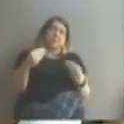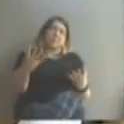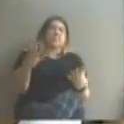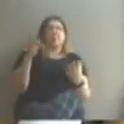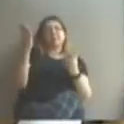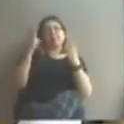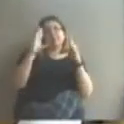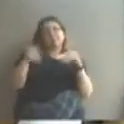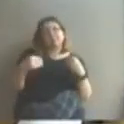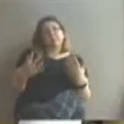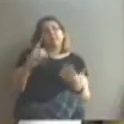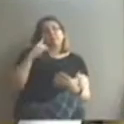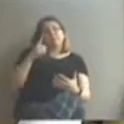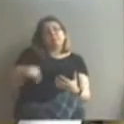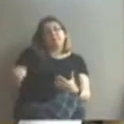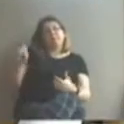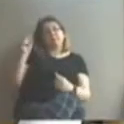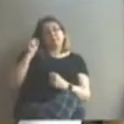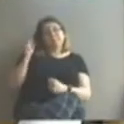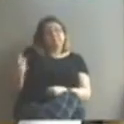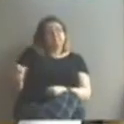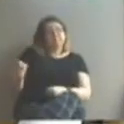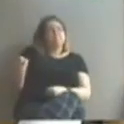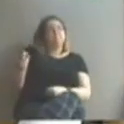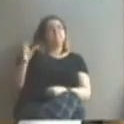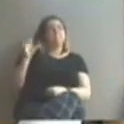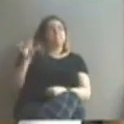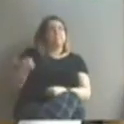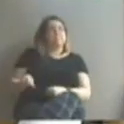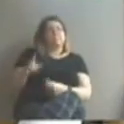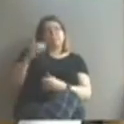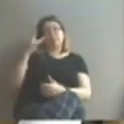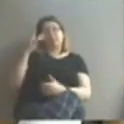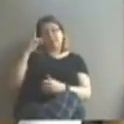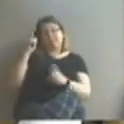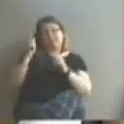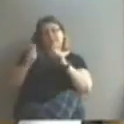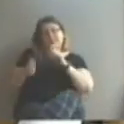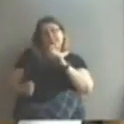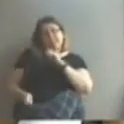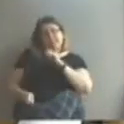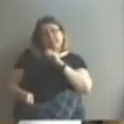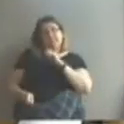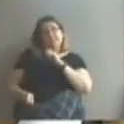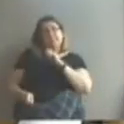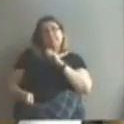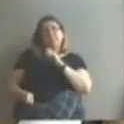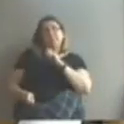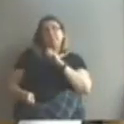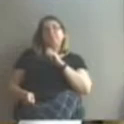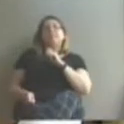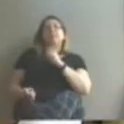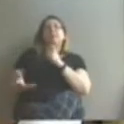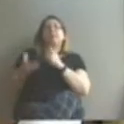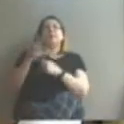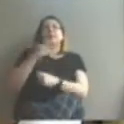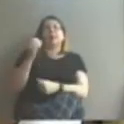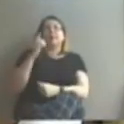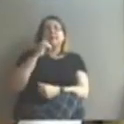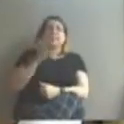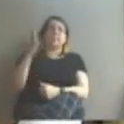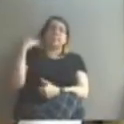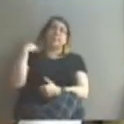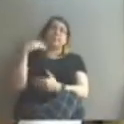service delivery model for them is strong, that's what this reorganization is tied to in this regard. And in